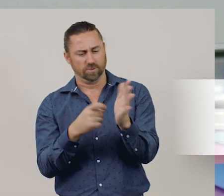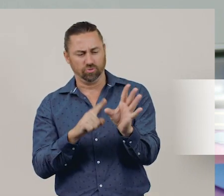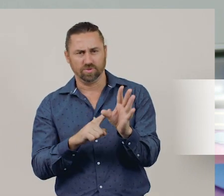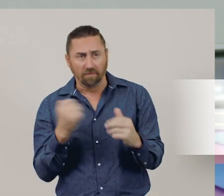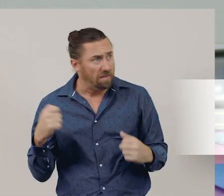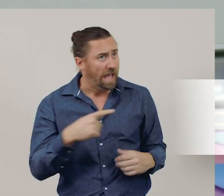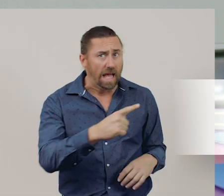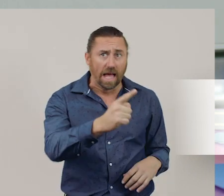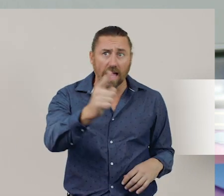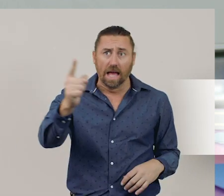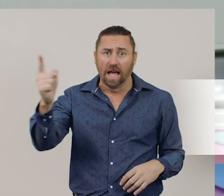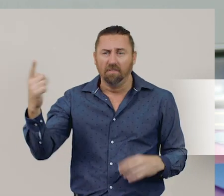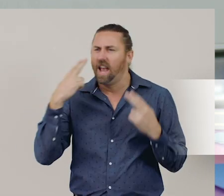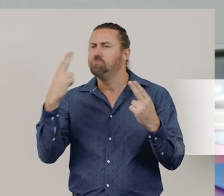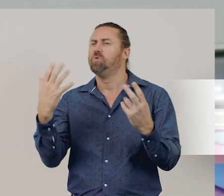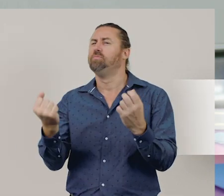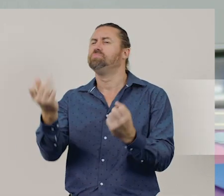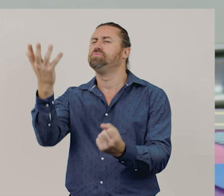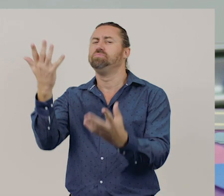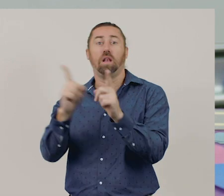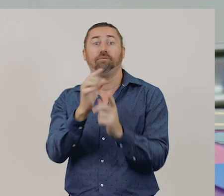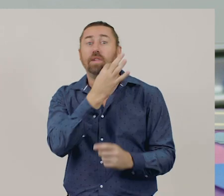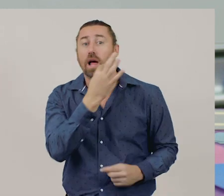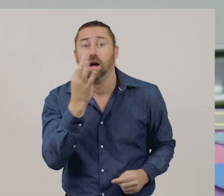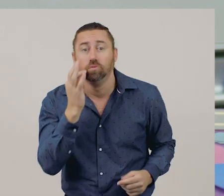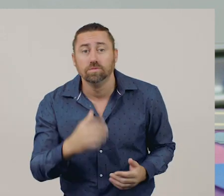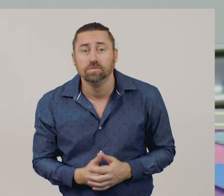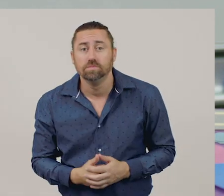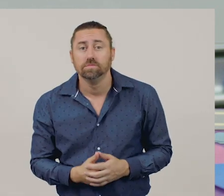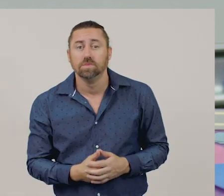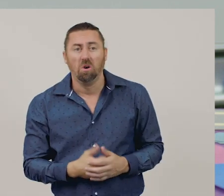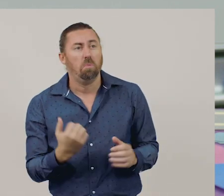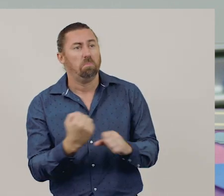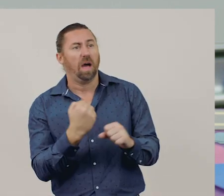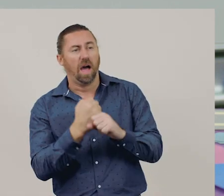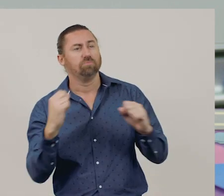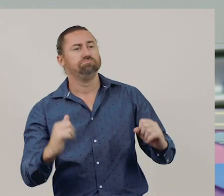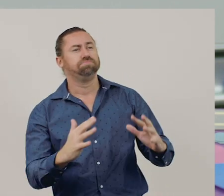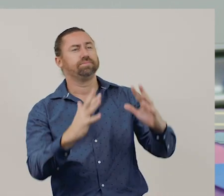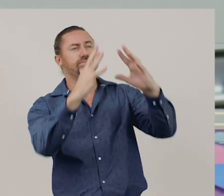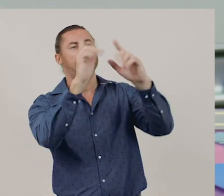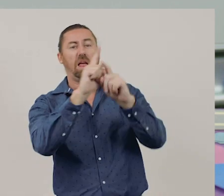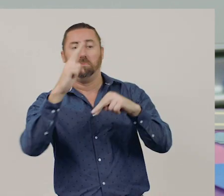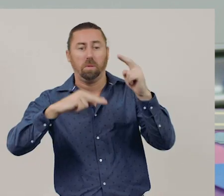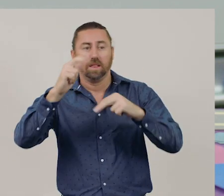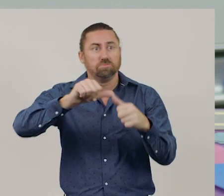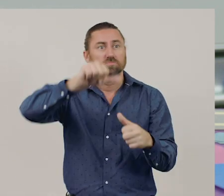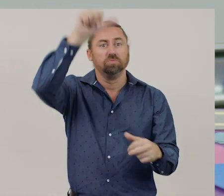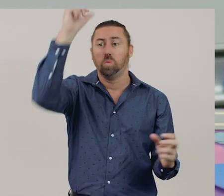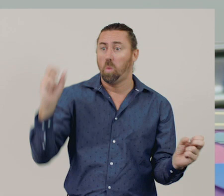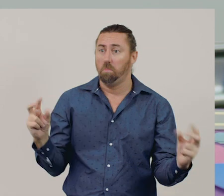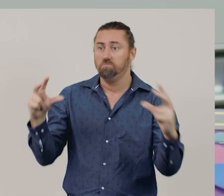everywhere. We see it in nature, like in flowers, and even fabricated structures, such as buildings and